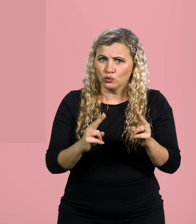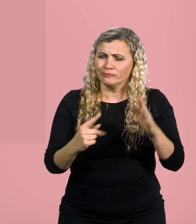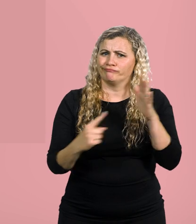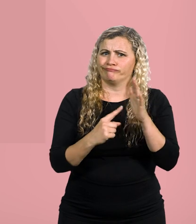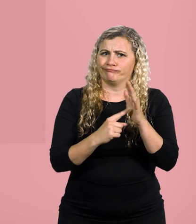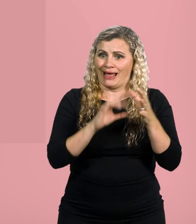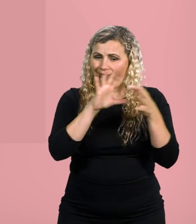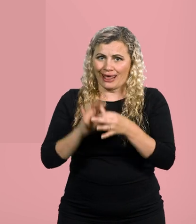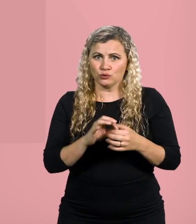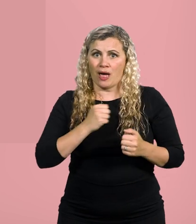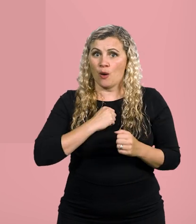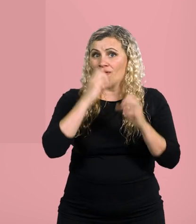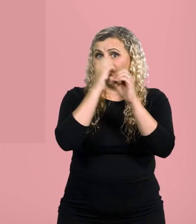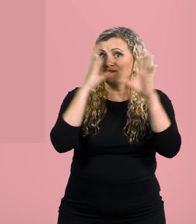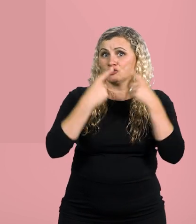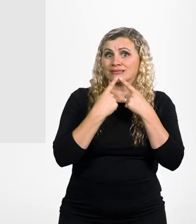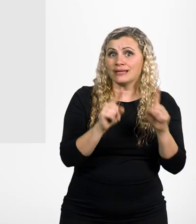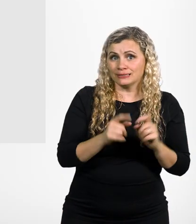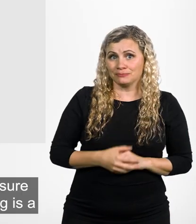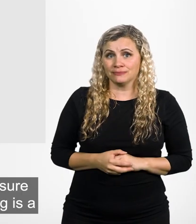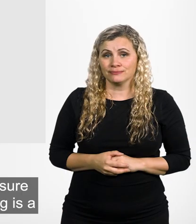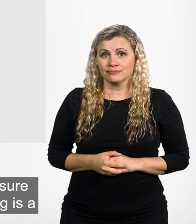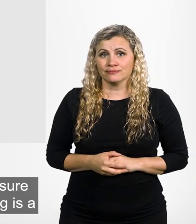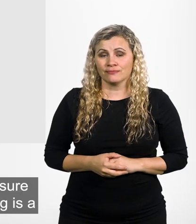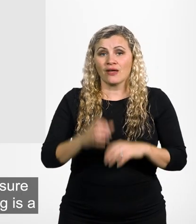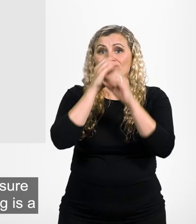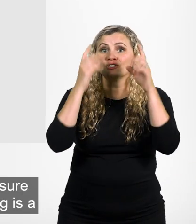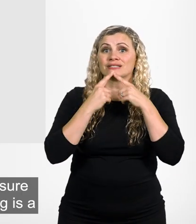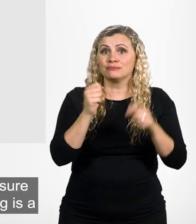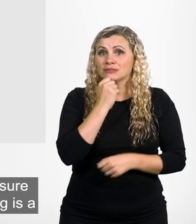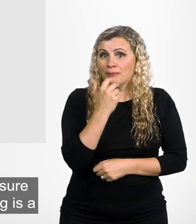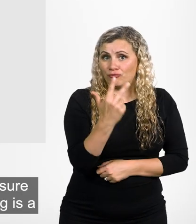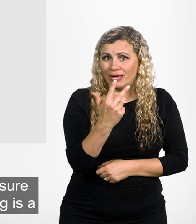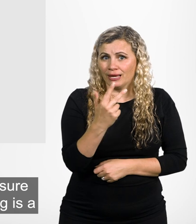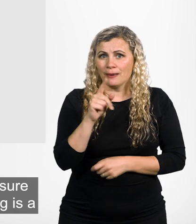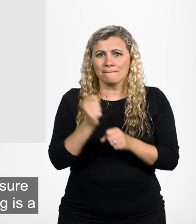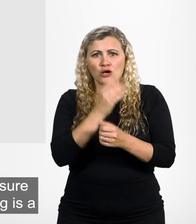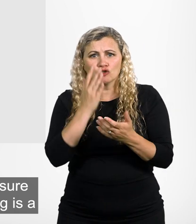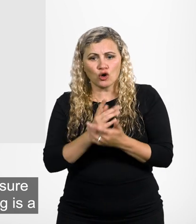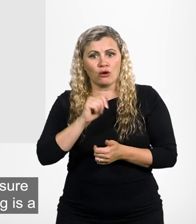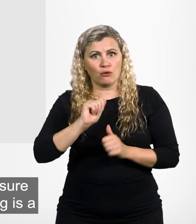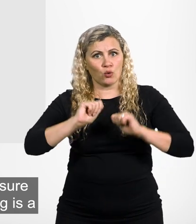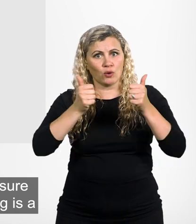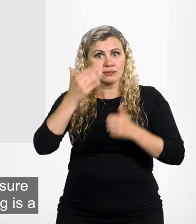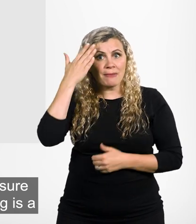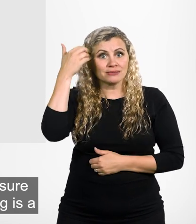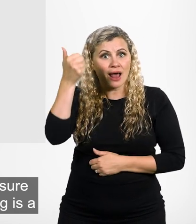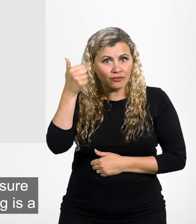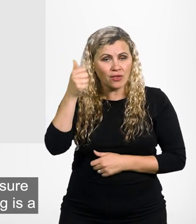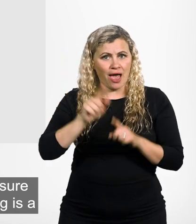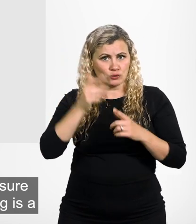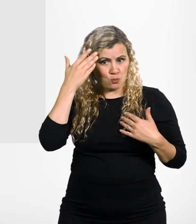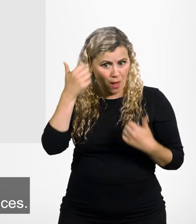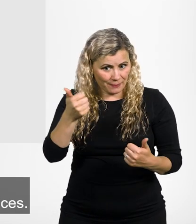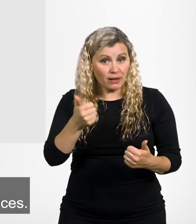realizing this vision statement a vision statement 3 is about making sure that good mental health and